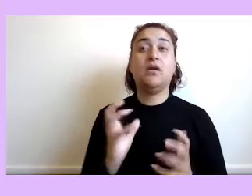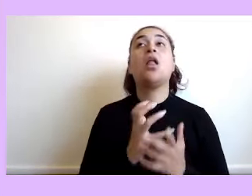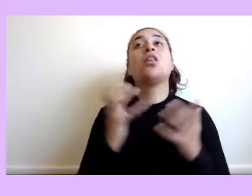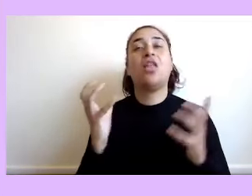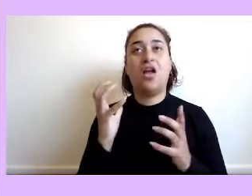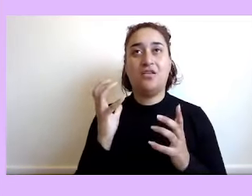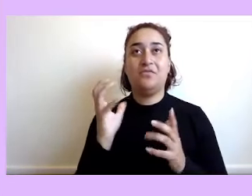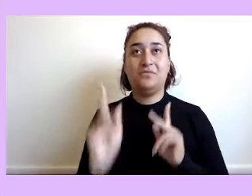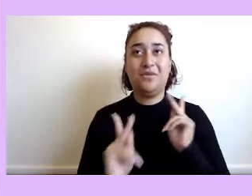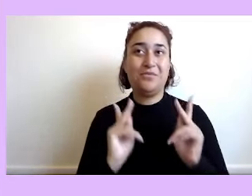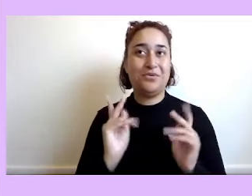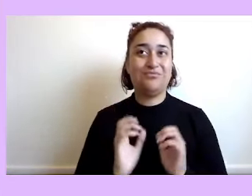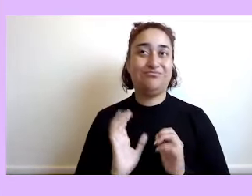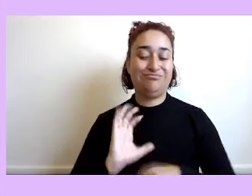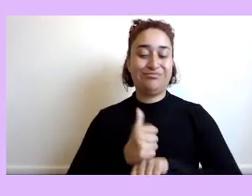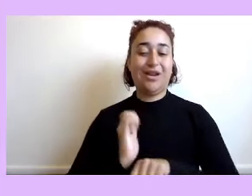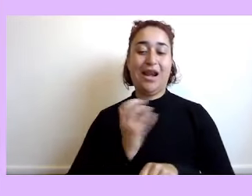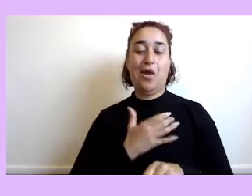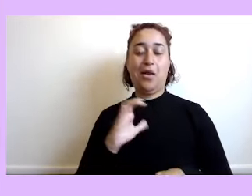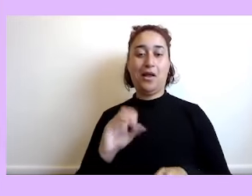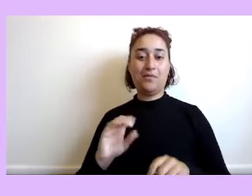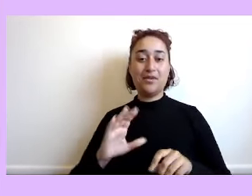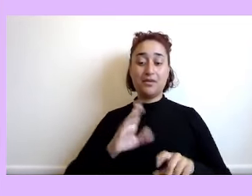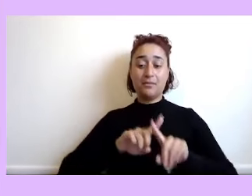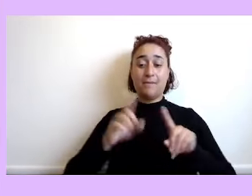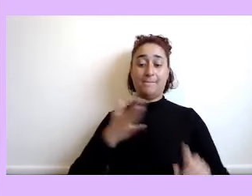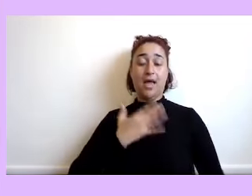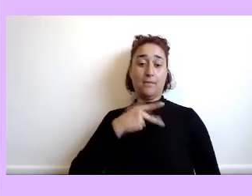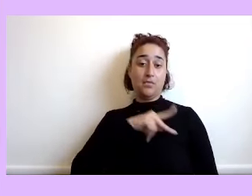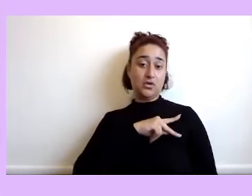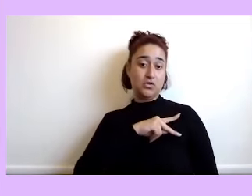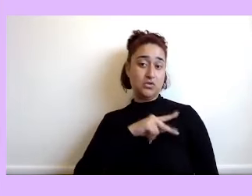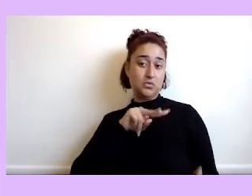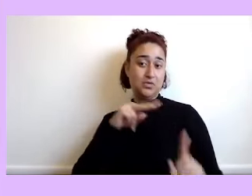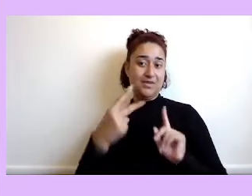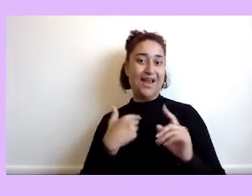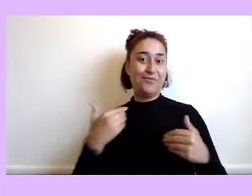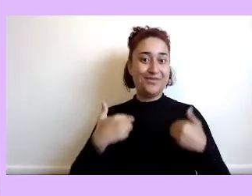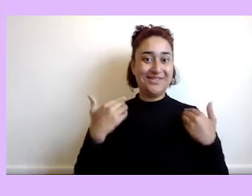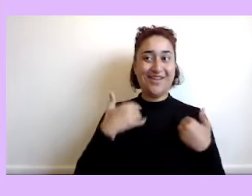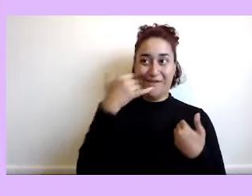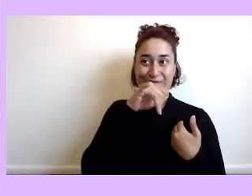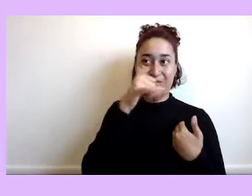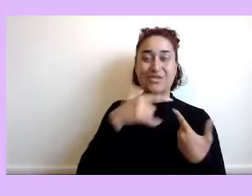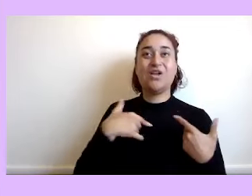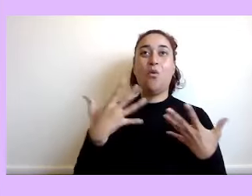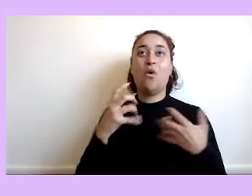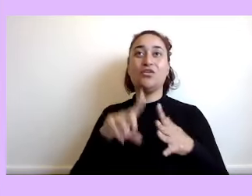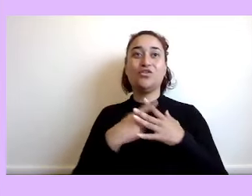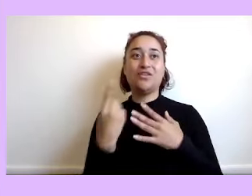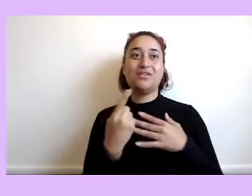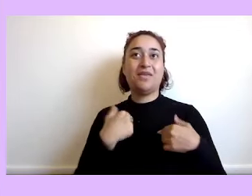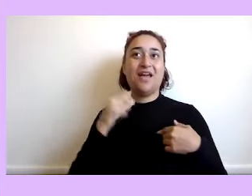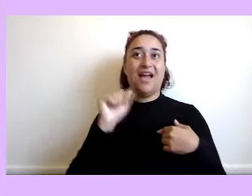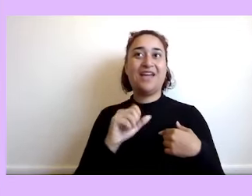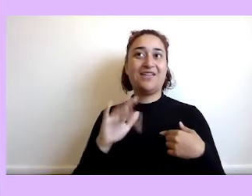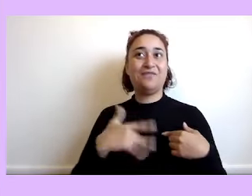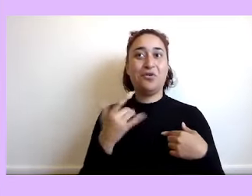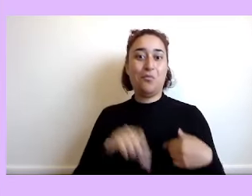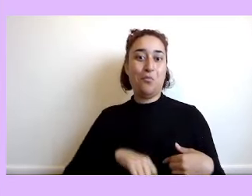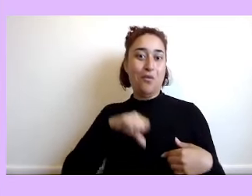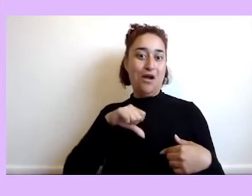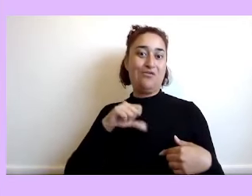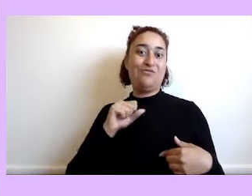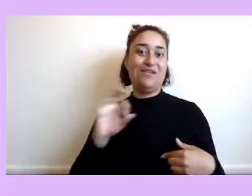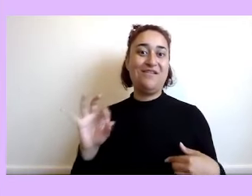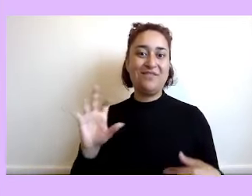theater company. My personal perspective was I was young and foolish. I just wanted to start something that I could actually feel proud of. That was like